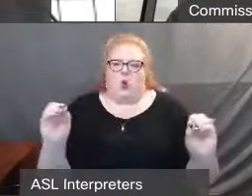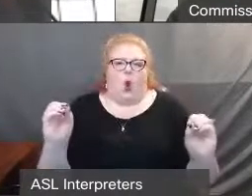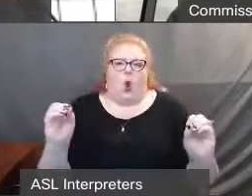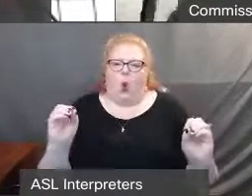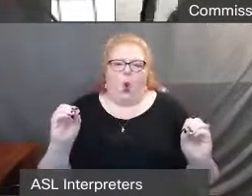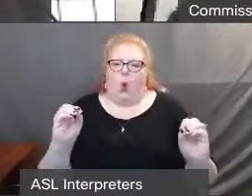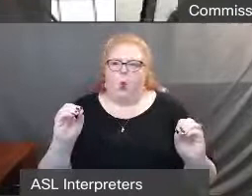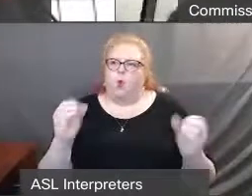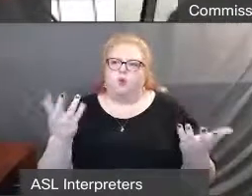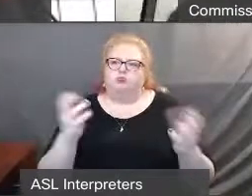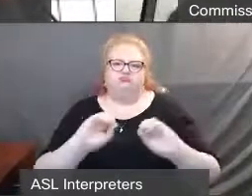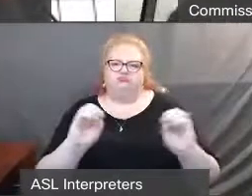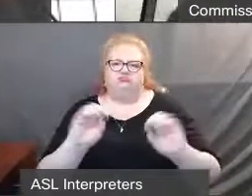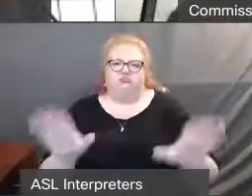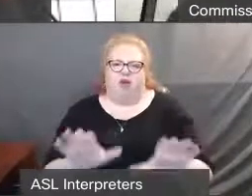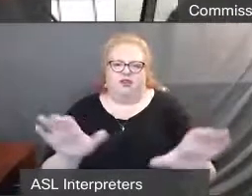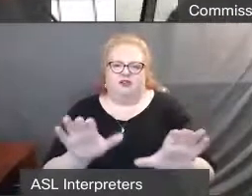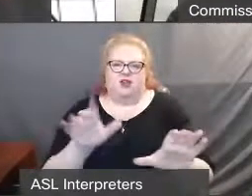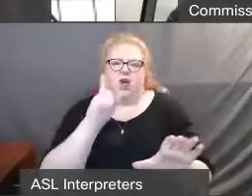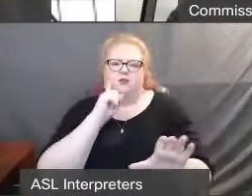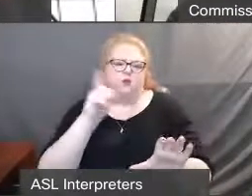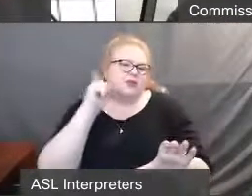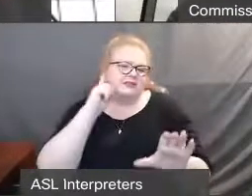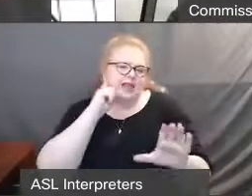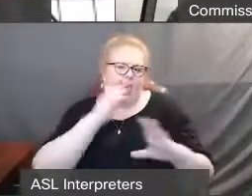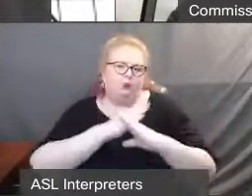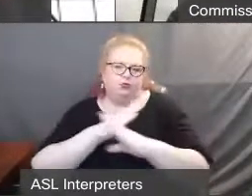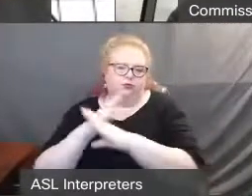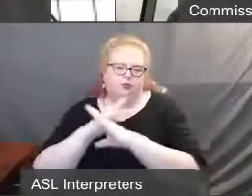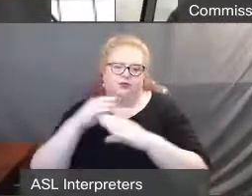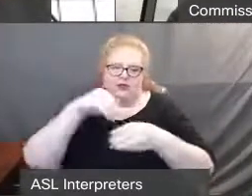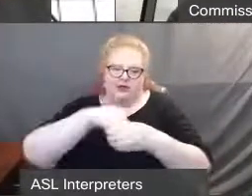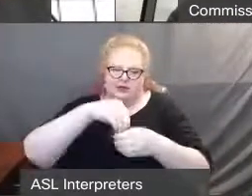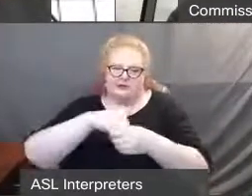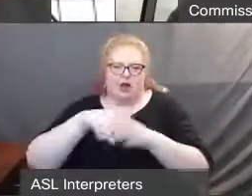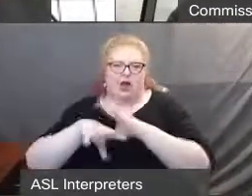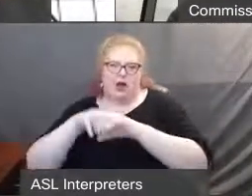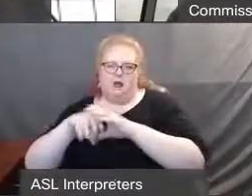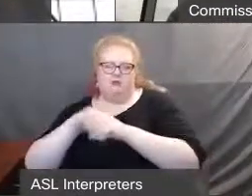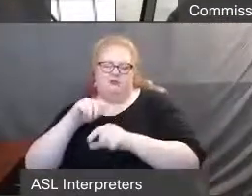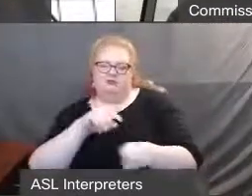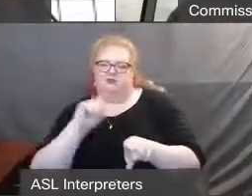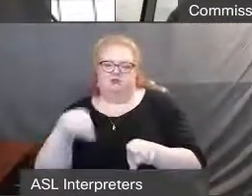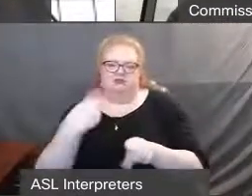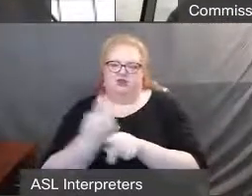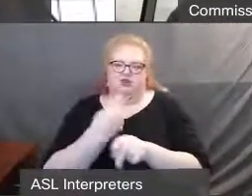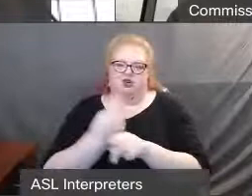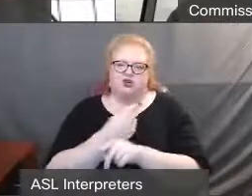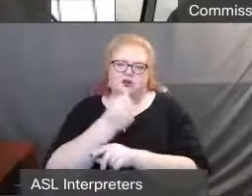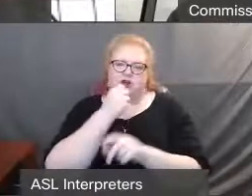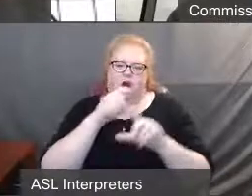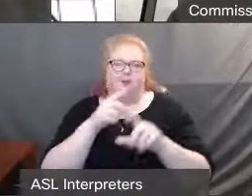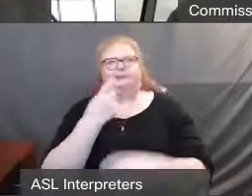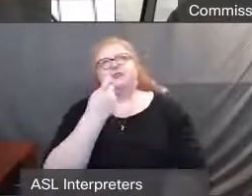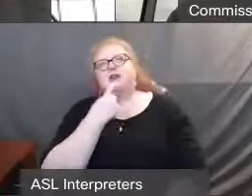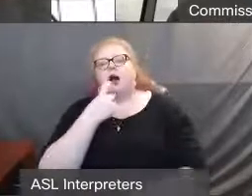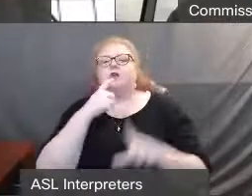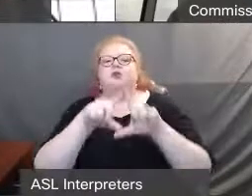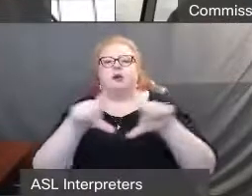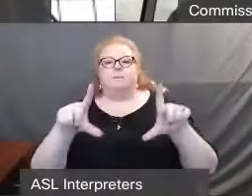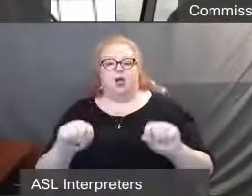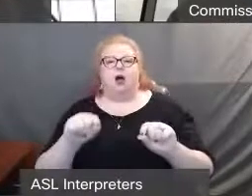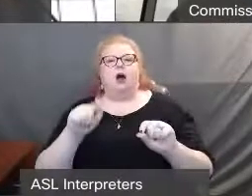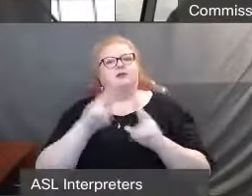outside area, or to my knowledge, their inside area. They're just concrete blocks, and it is very loud.